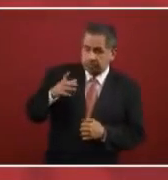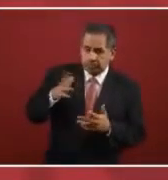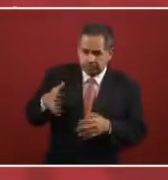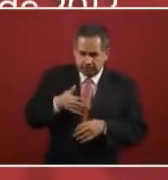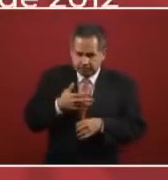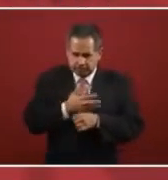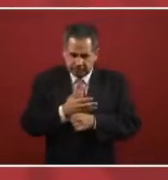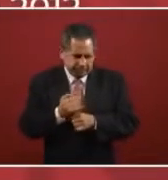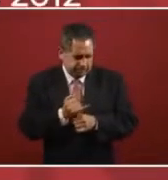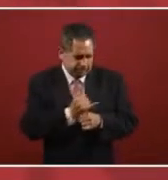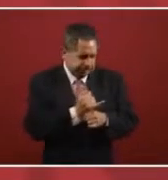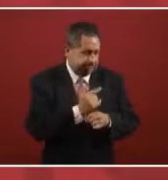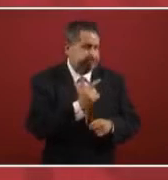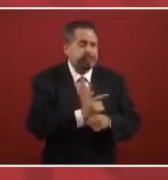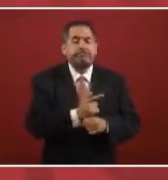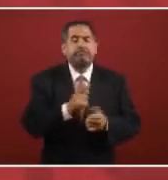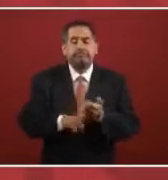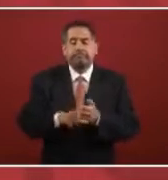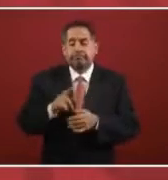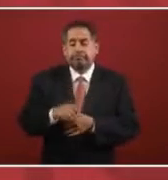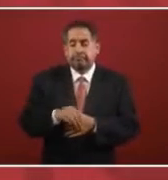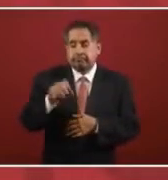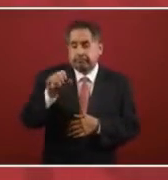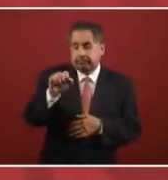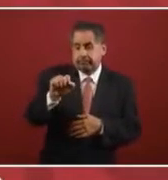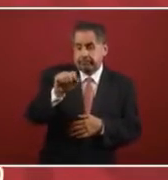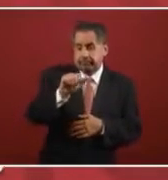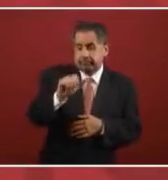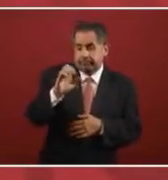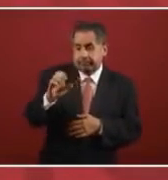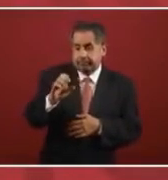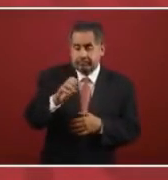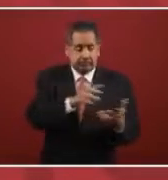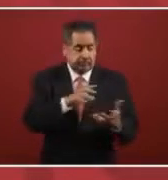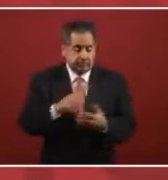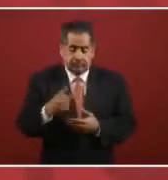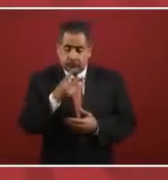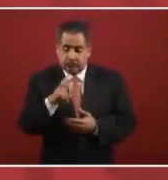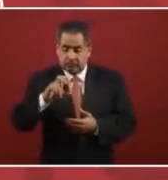So due to the instruction to discover where that money went,